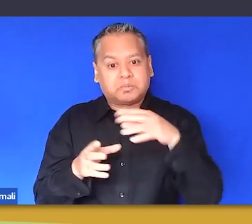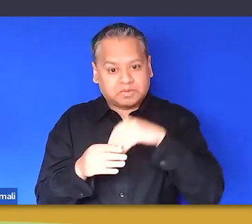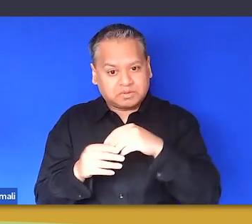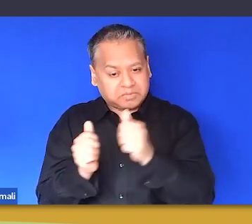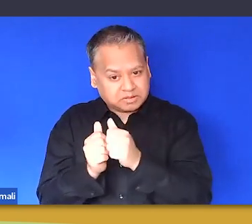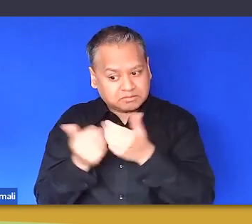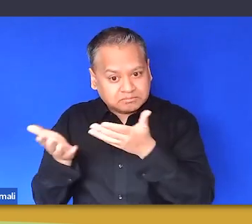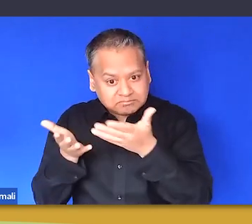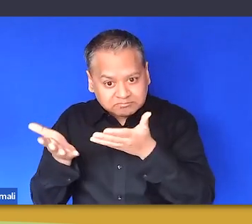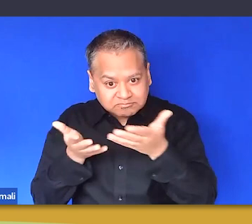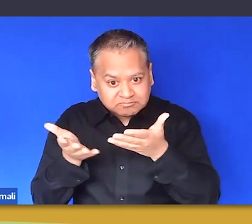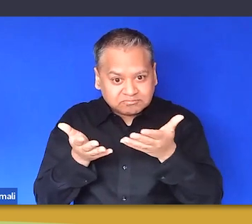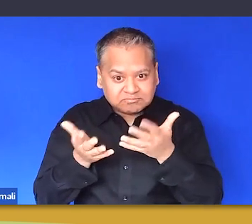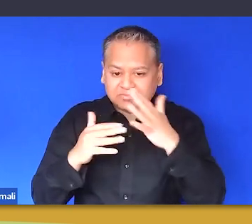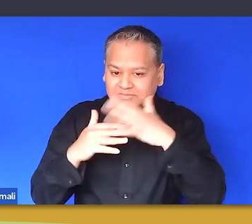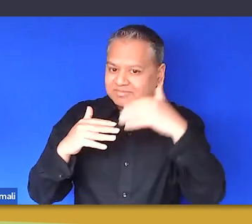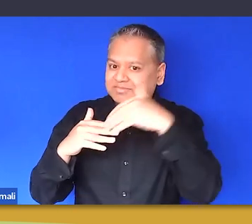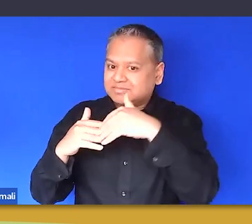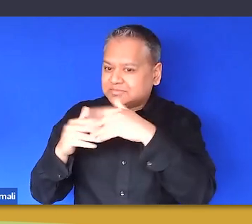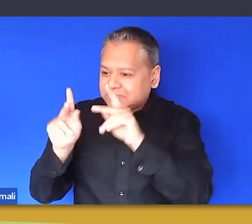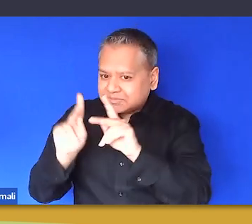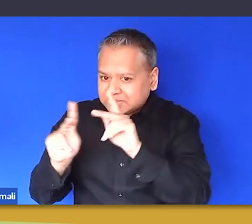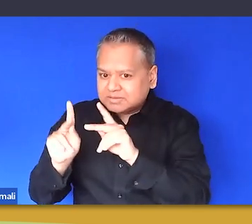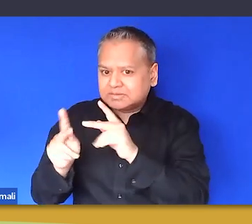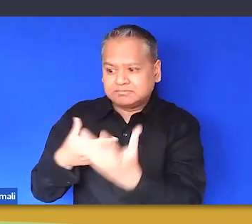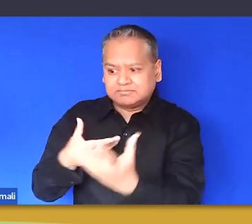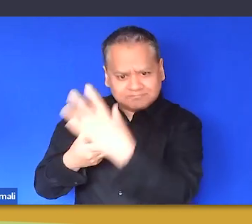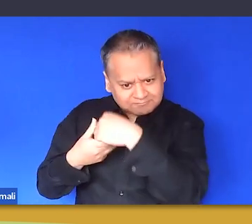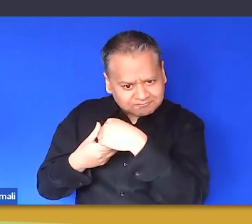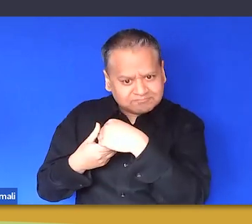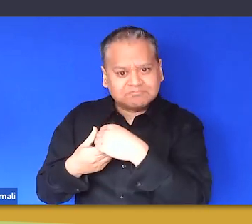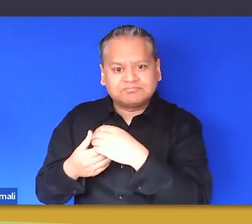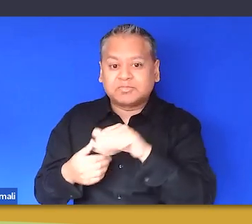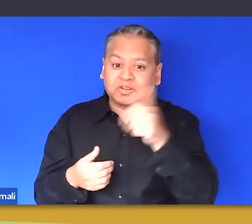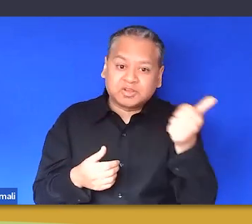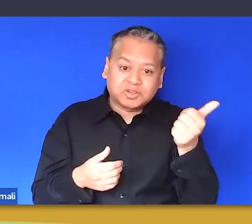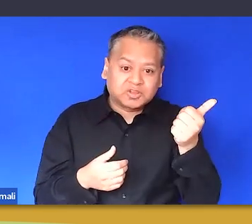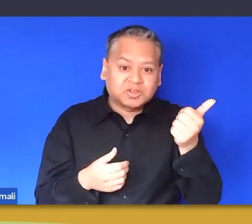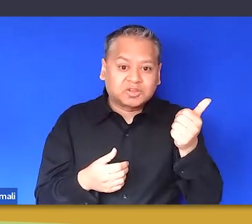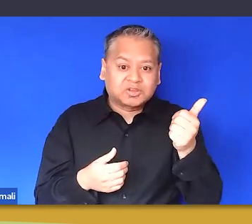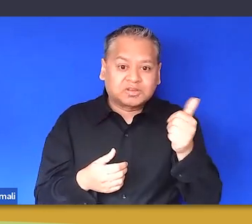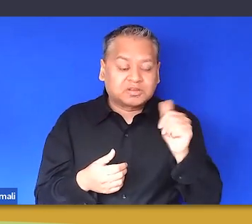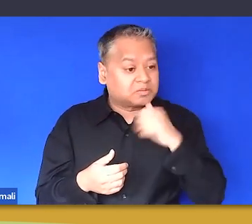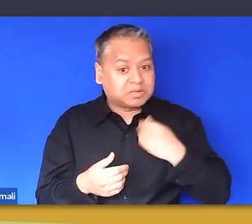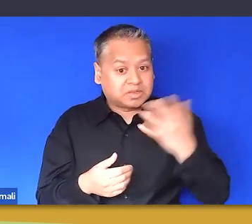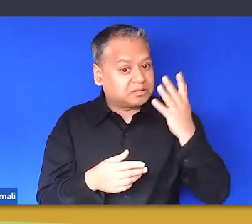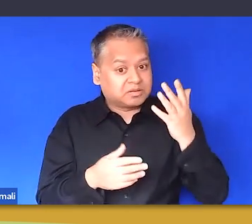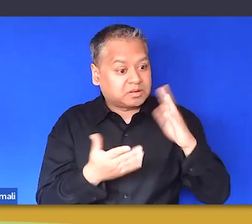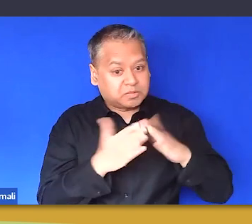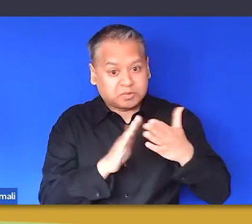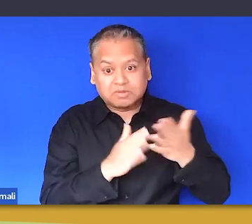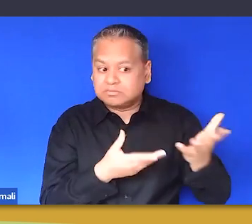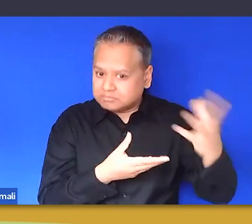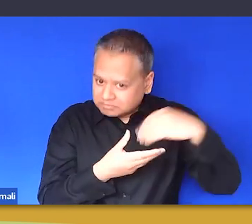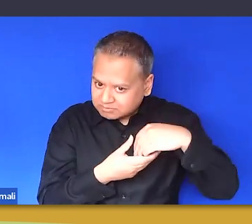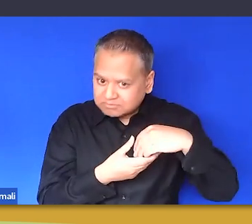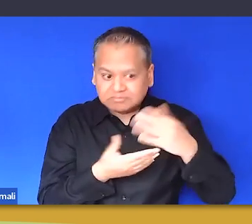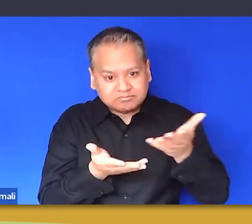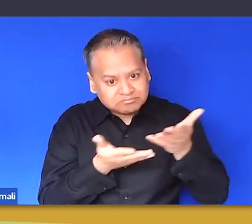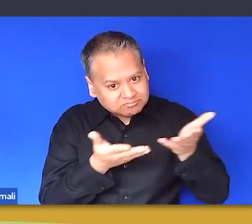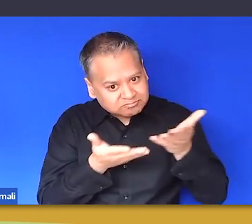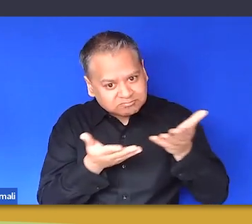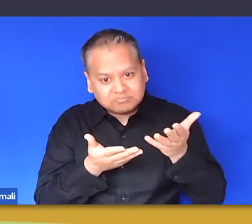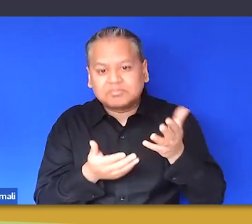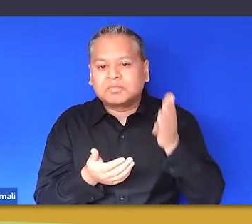following extensive engagement with other racialized communities throughout our province. We will continue to work